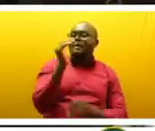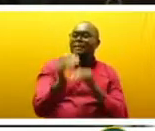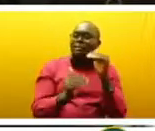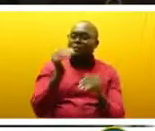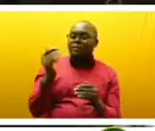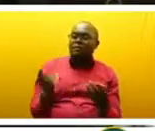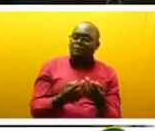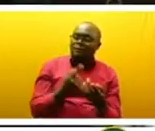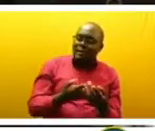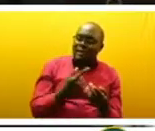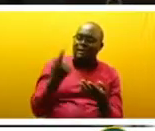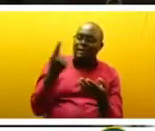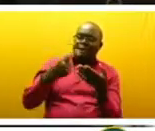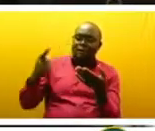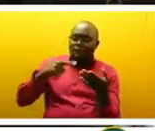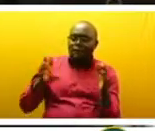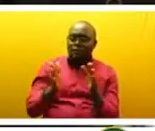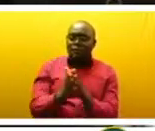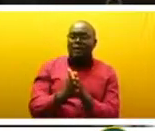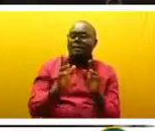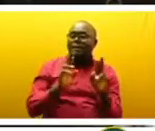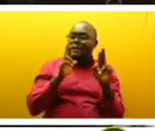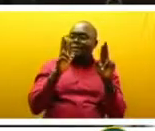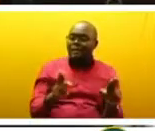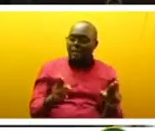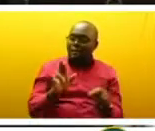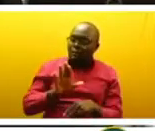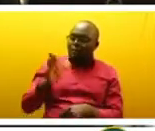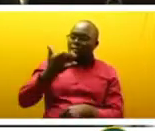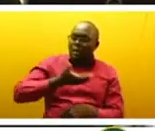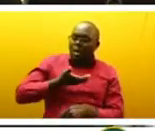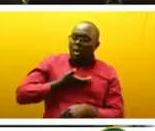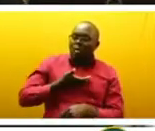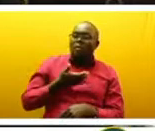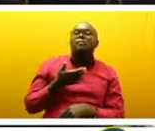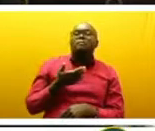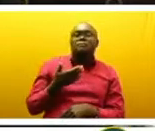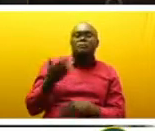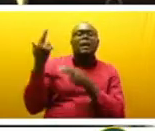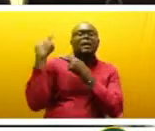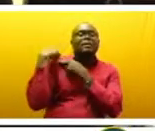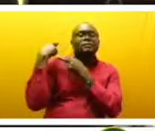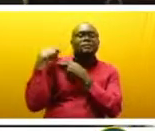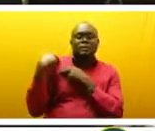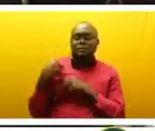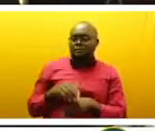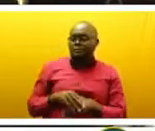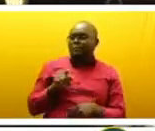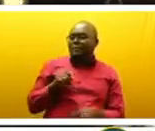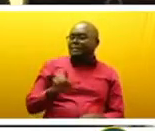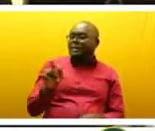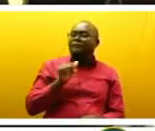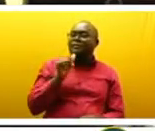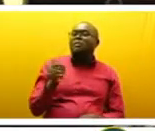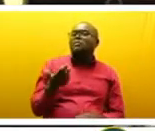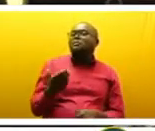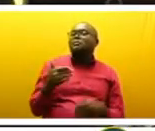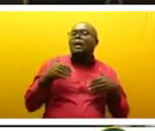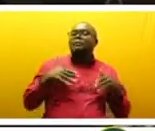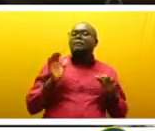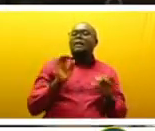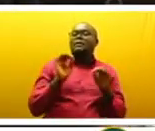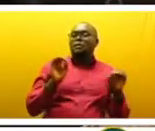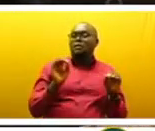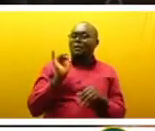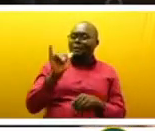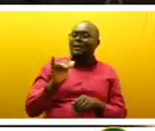tallying, verification, and results to be his own precept. He's not even refuted it. He says